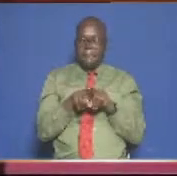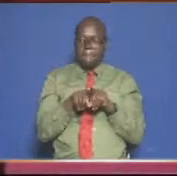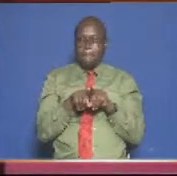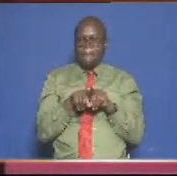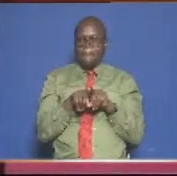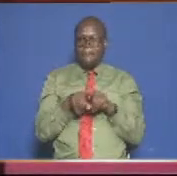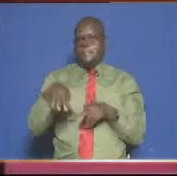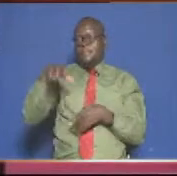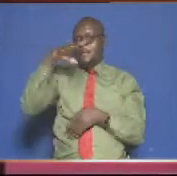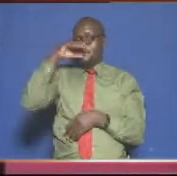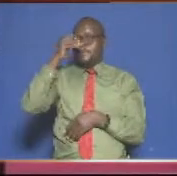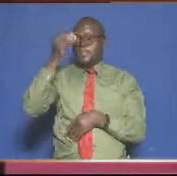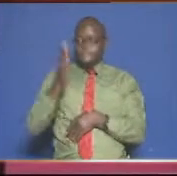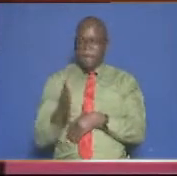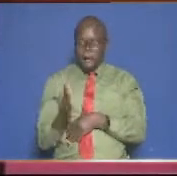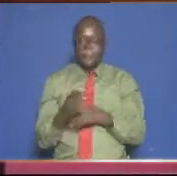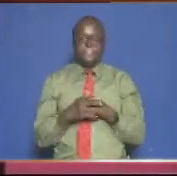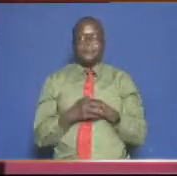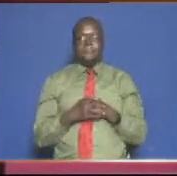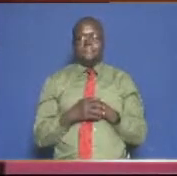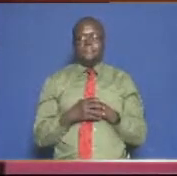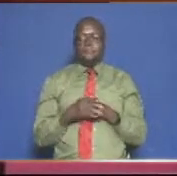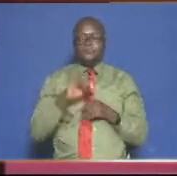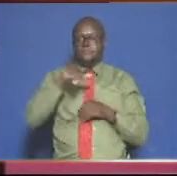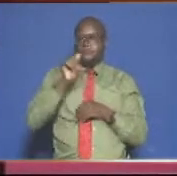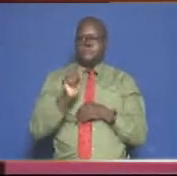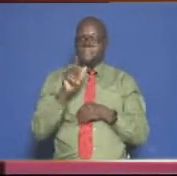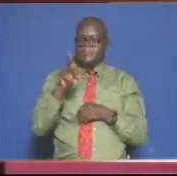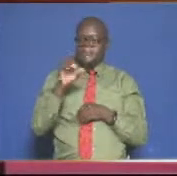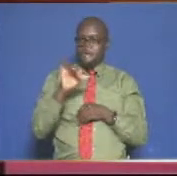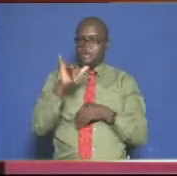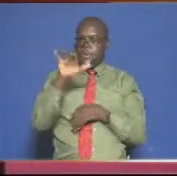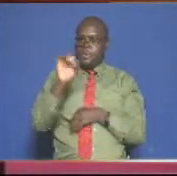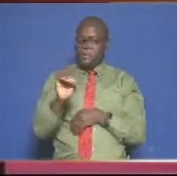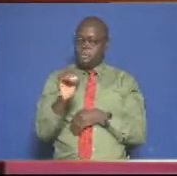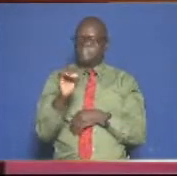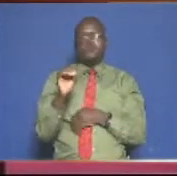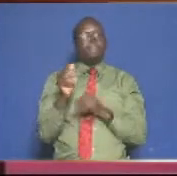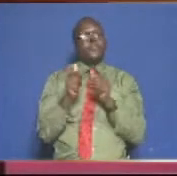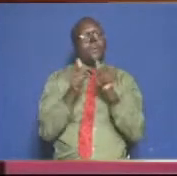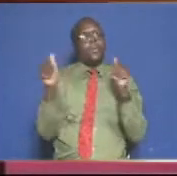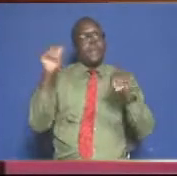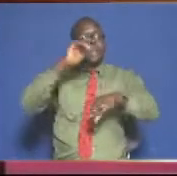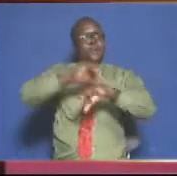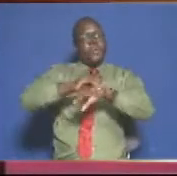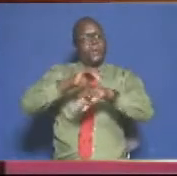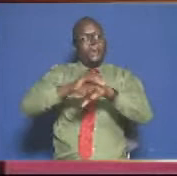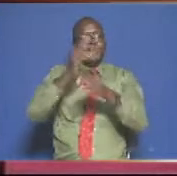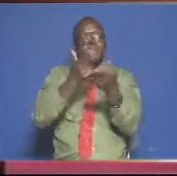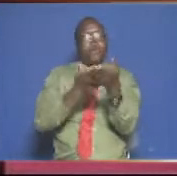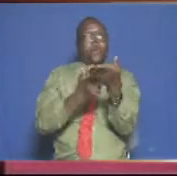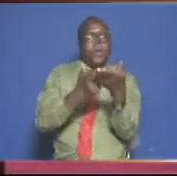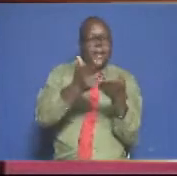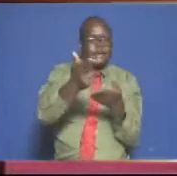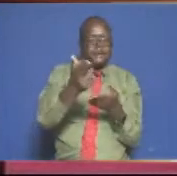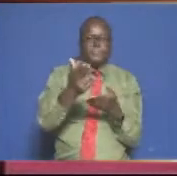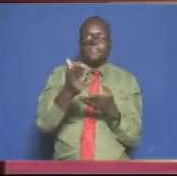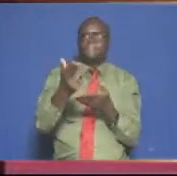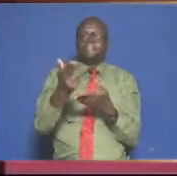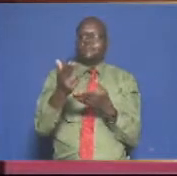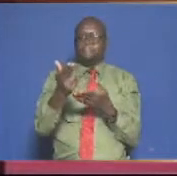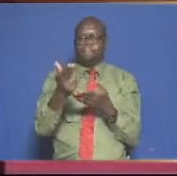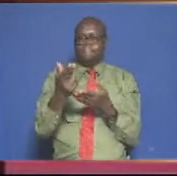The Speaker, Jakoyo was so friendly, so honest, so forthright,